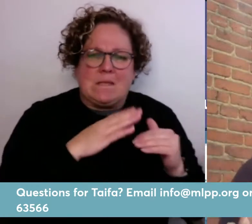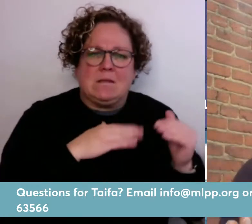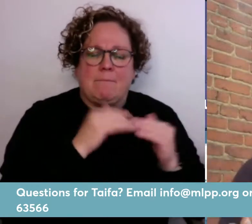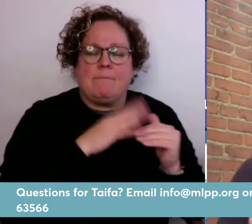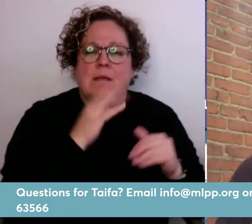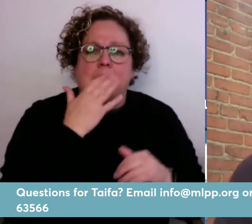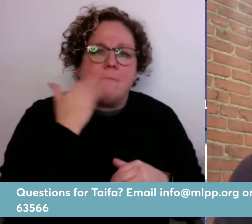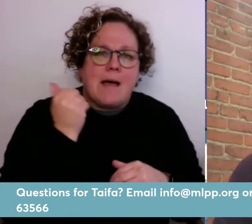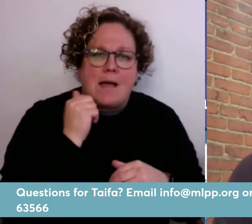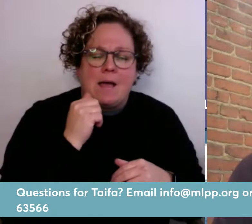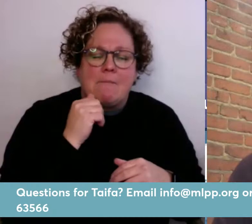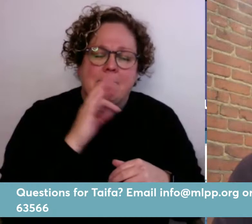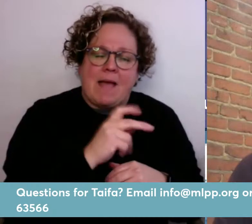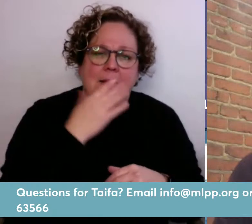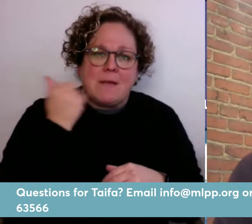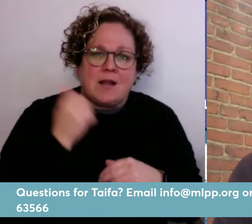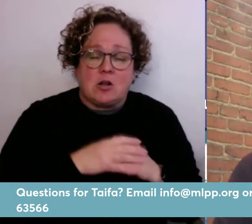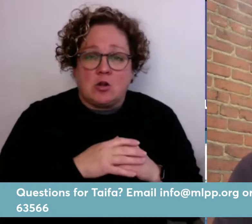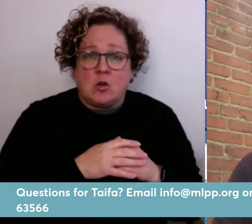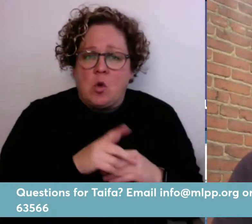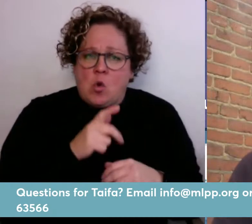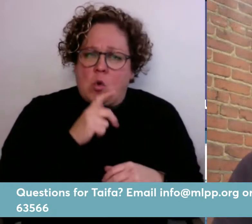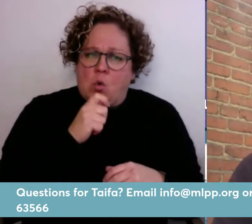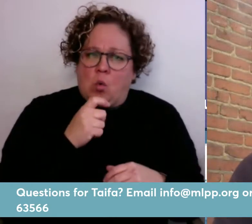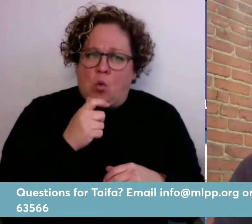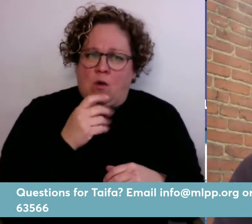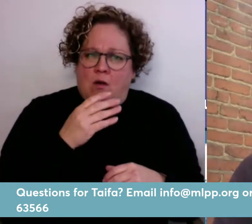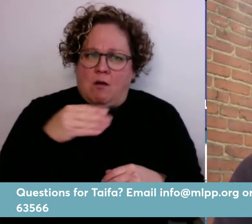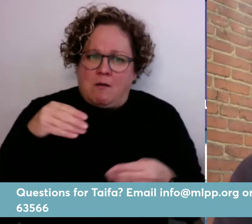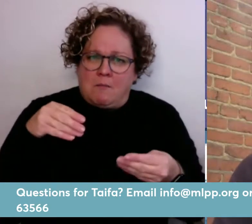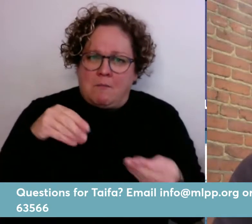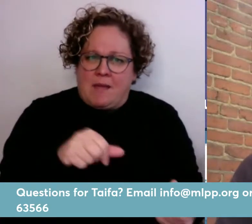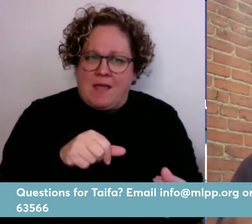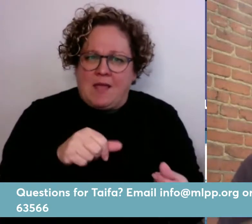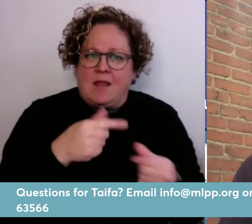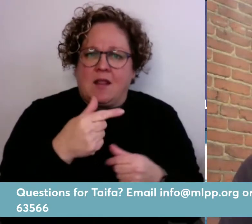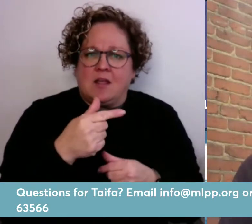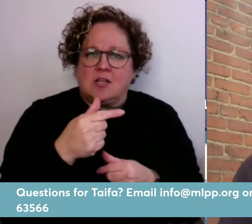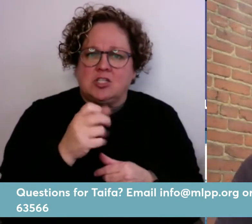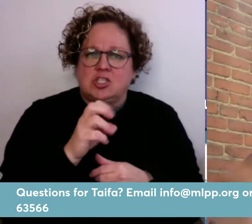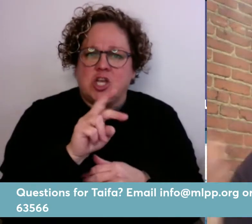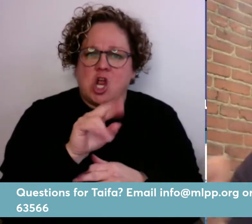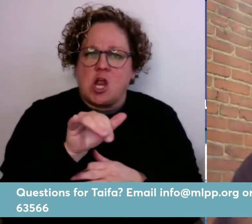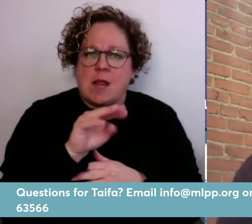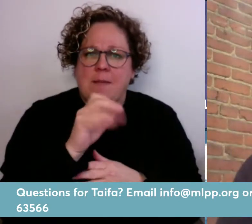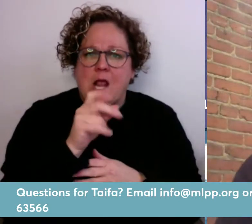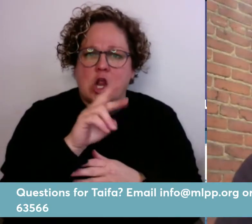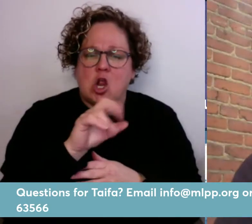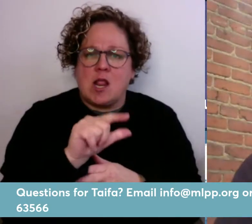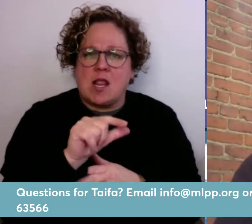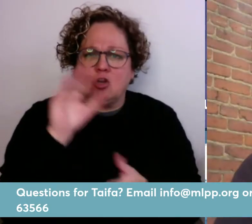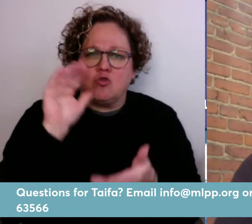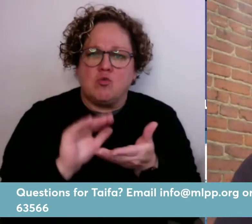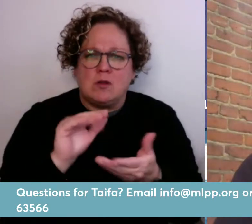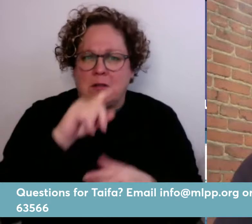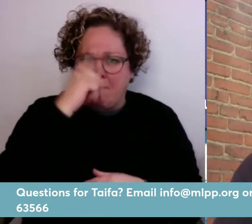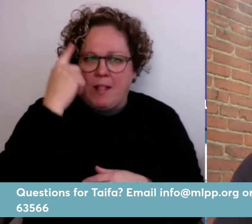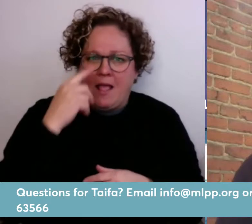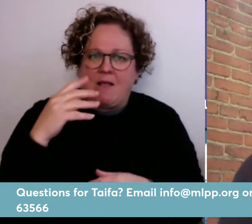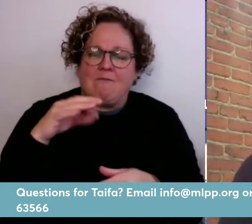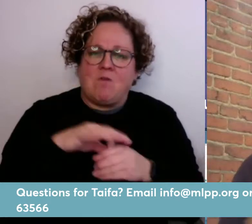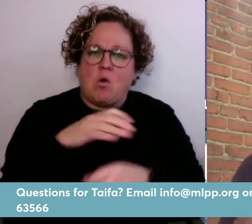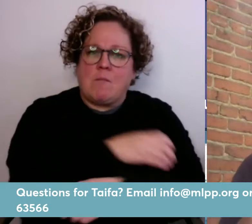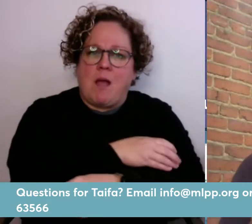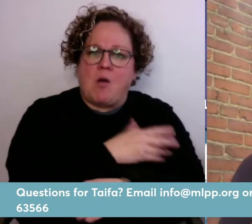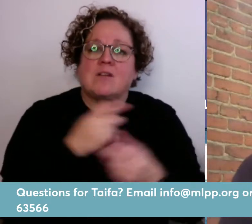country. Who finance gerrymandering to reduce Black voting power, as happened here in Michigan?